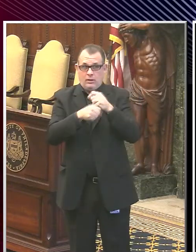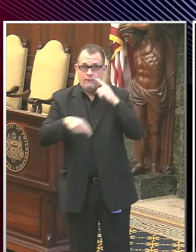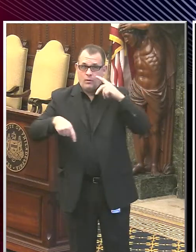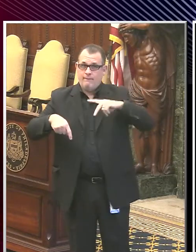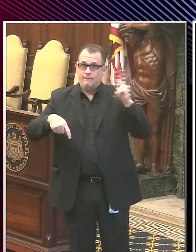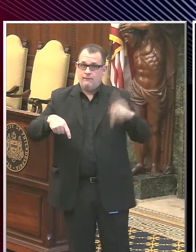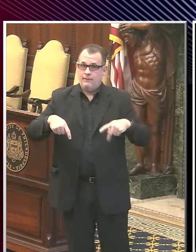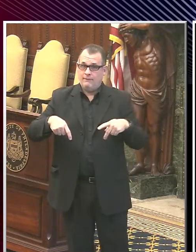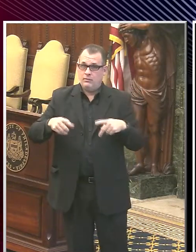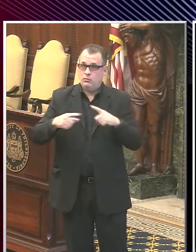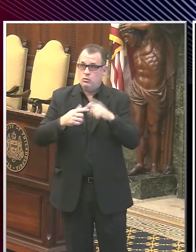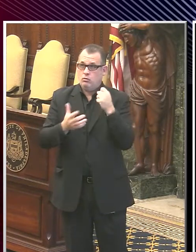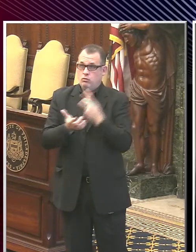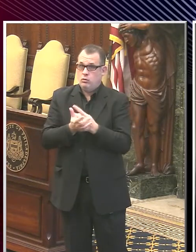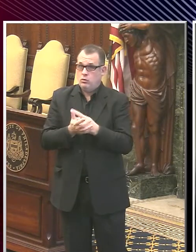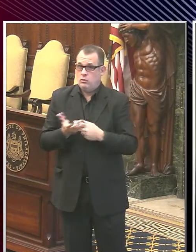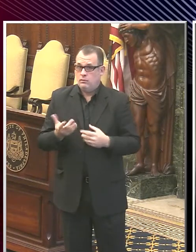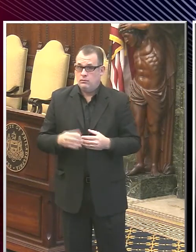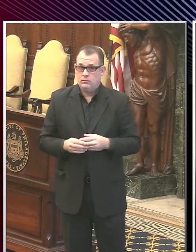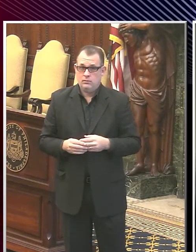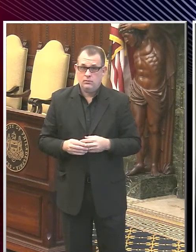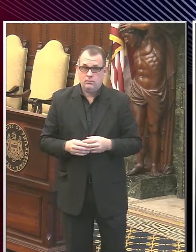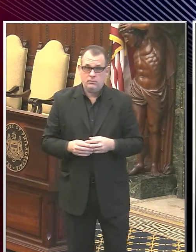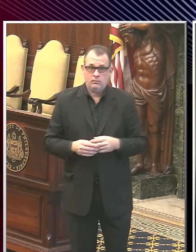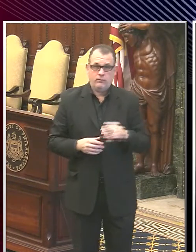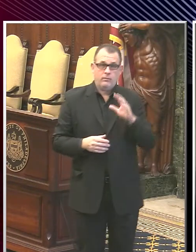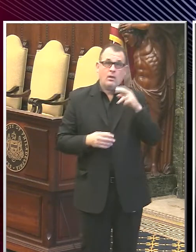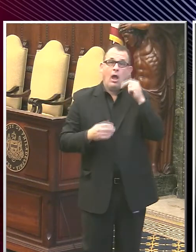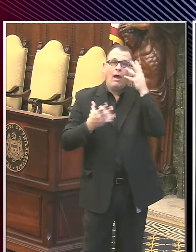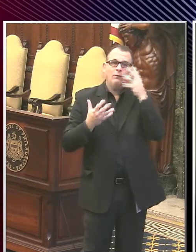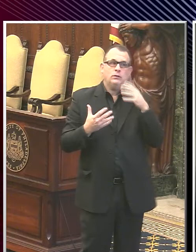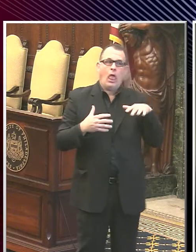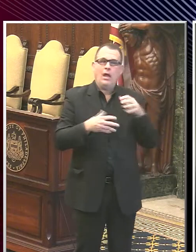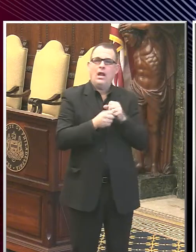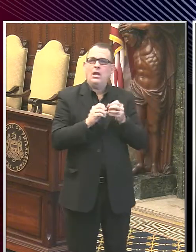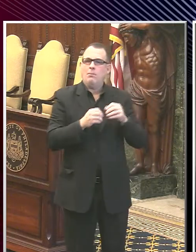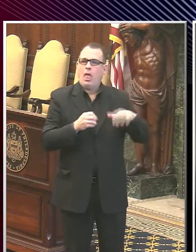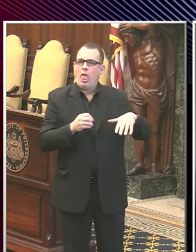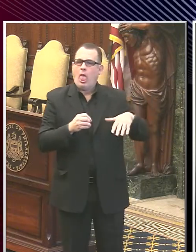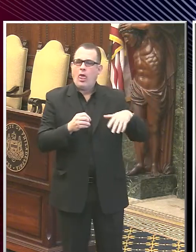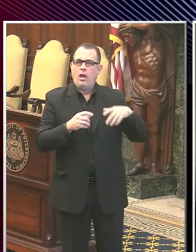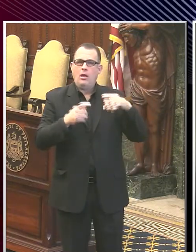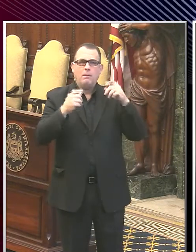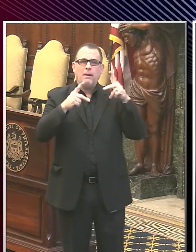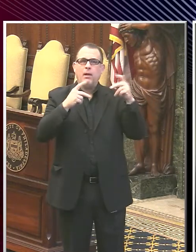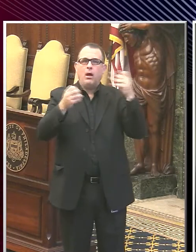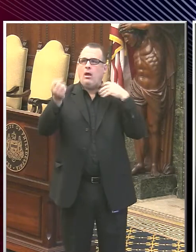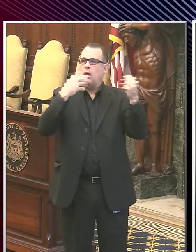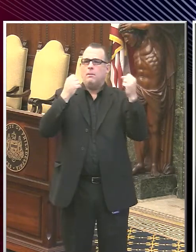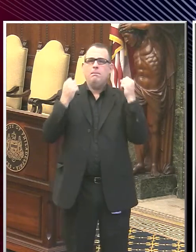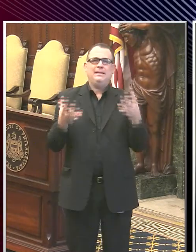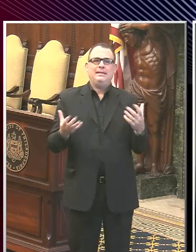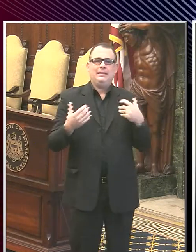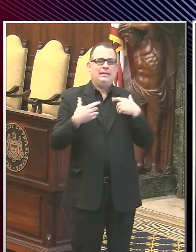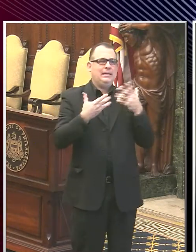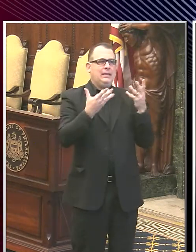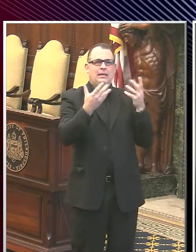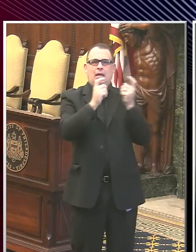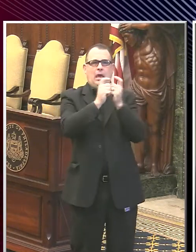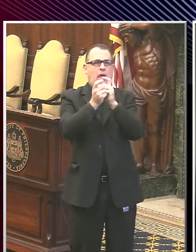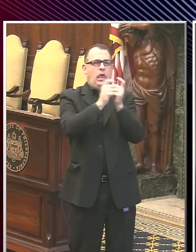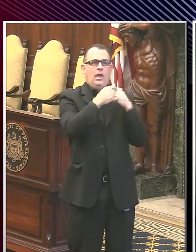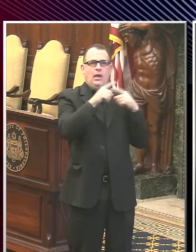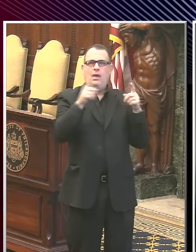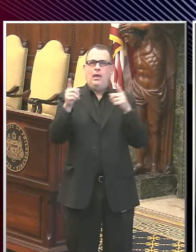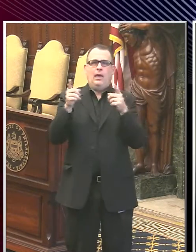approved this week? Yeah, unfortunately, we don't. We've gotten many numbers from the federal government, but each one of them, they say it may change, and those numbers